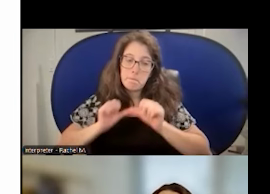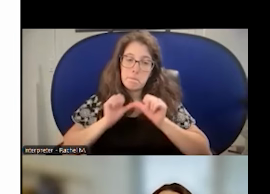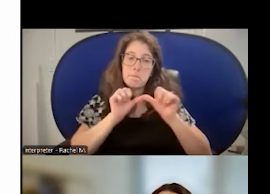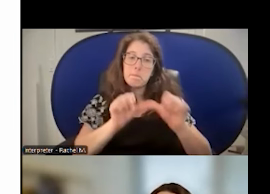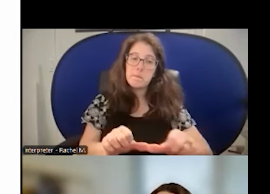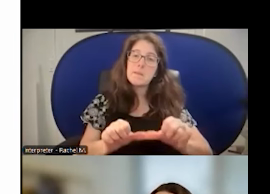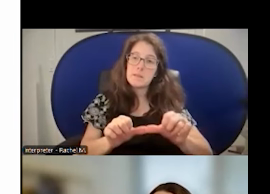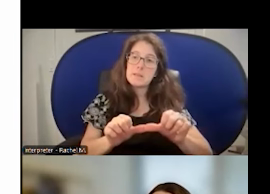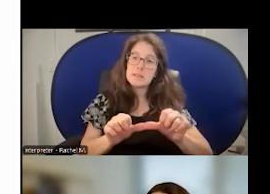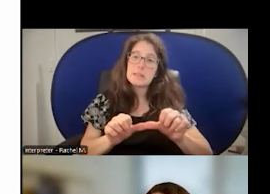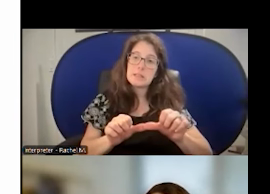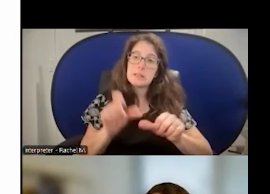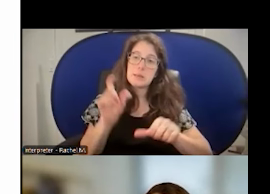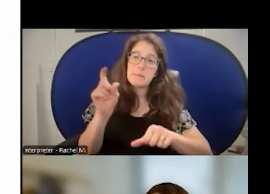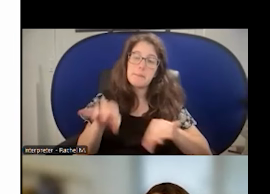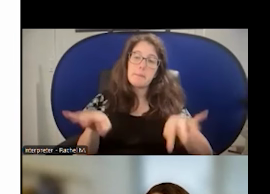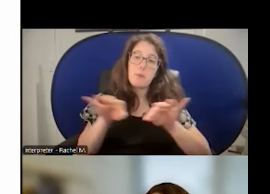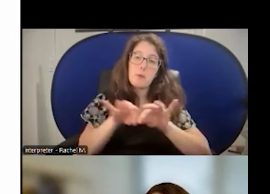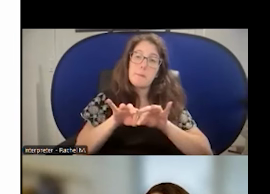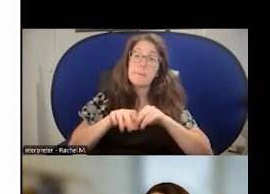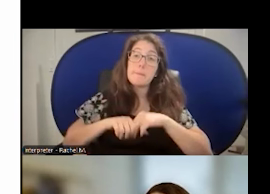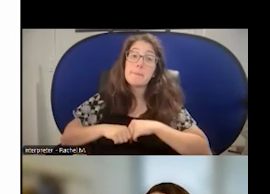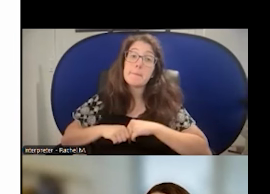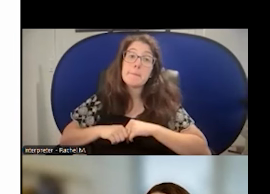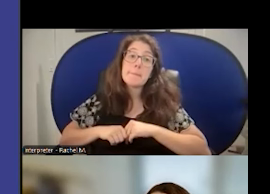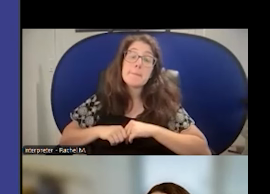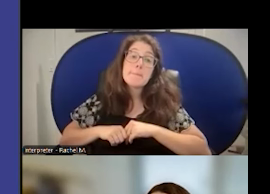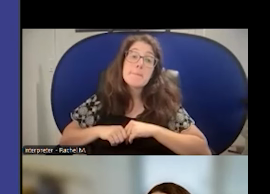throughout your modules.